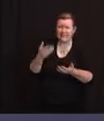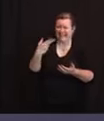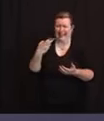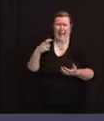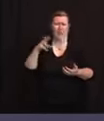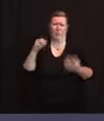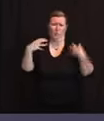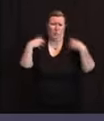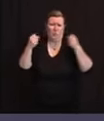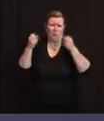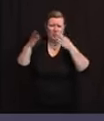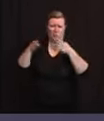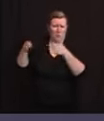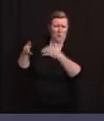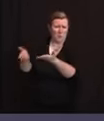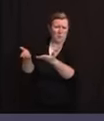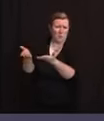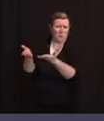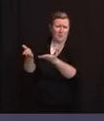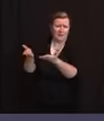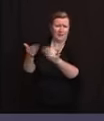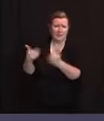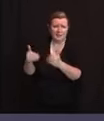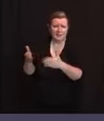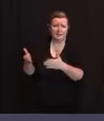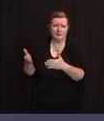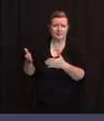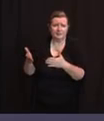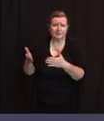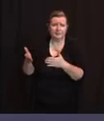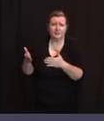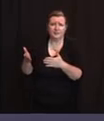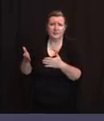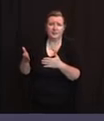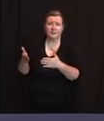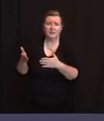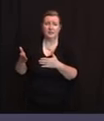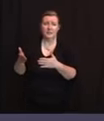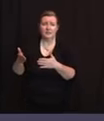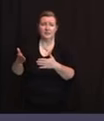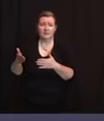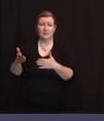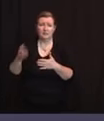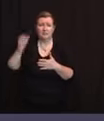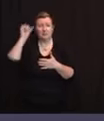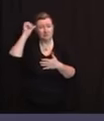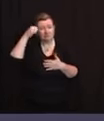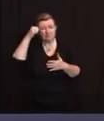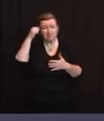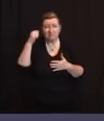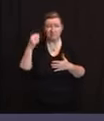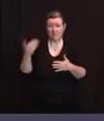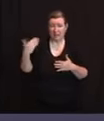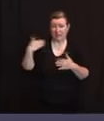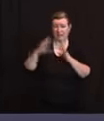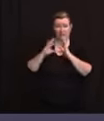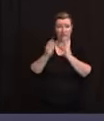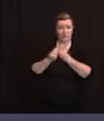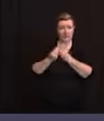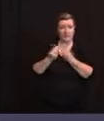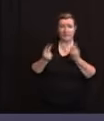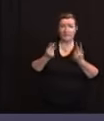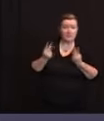days, frankly, loved ones, other visitors, other folks who were going in and out of these facilities, in probably